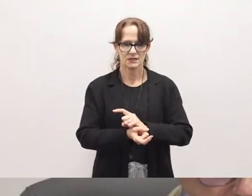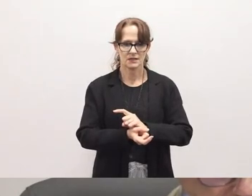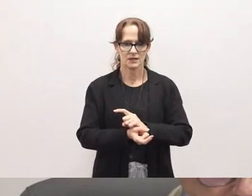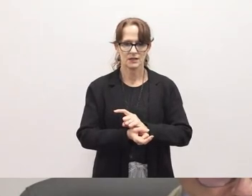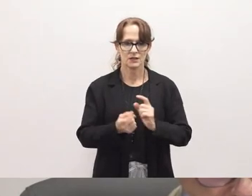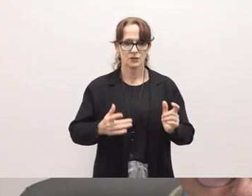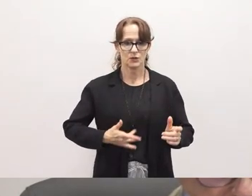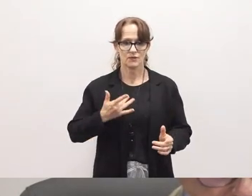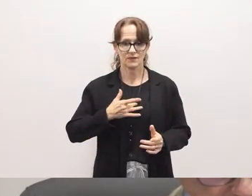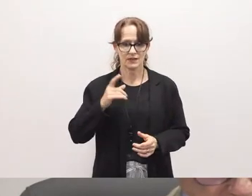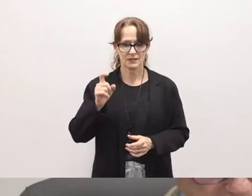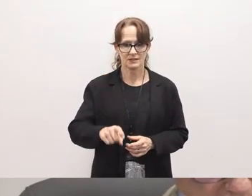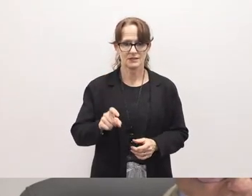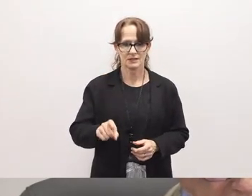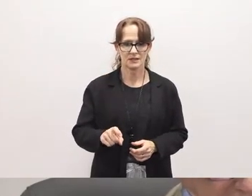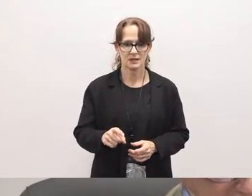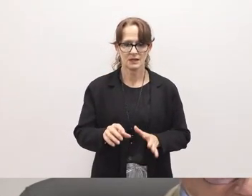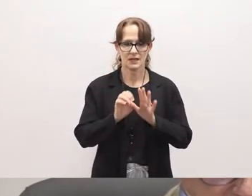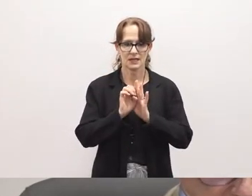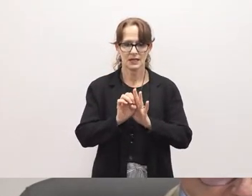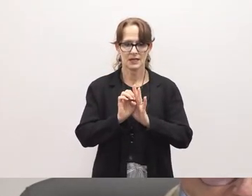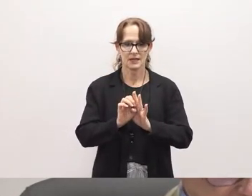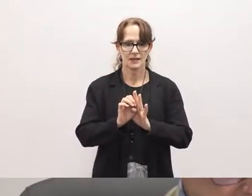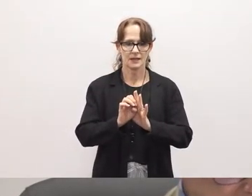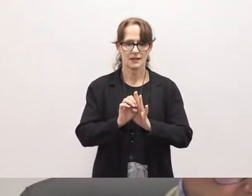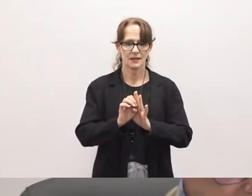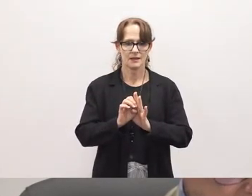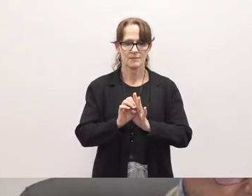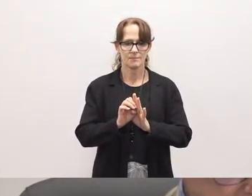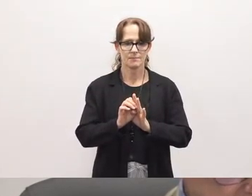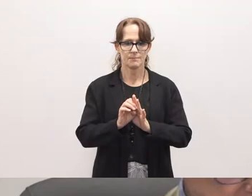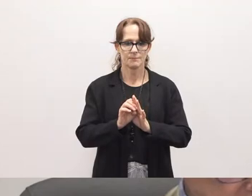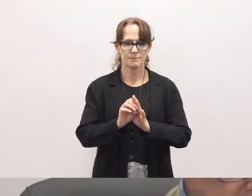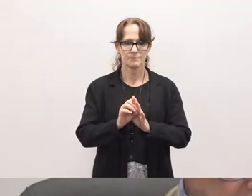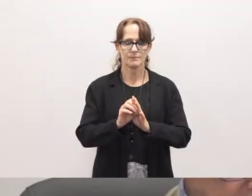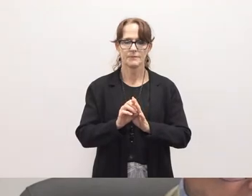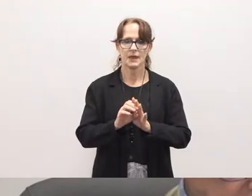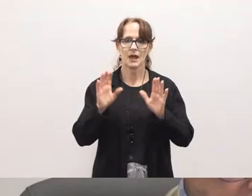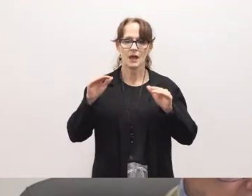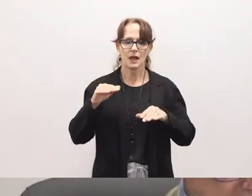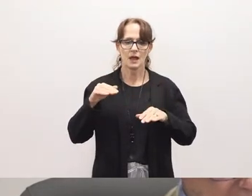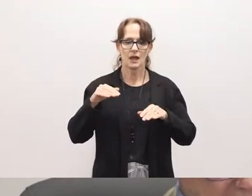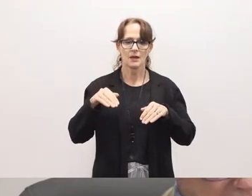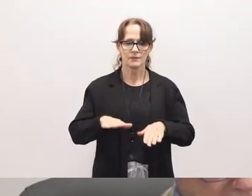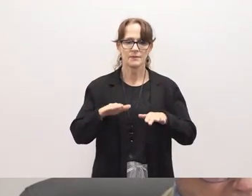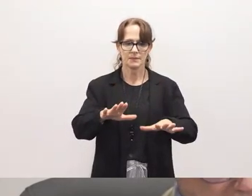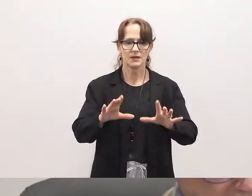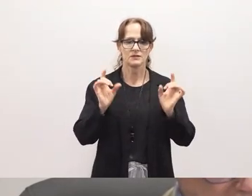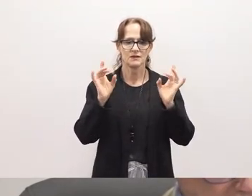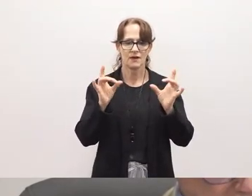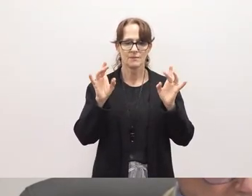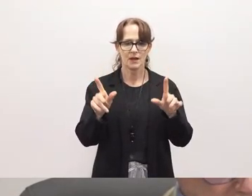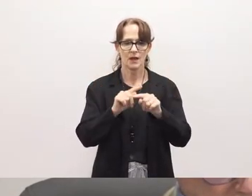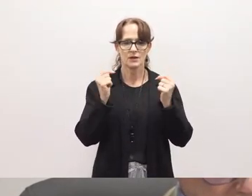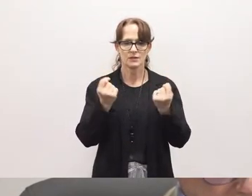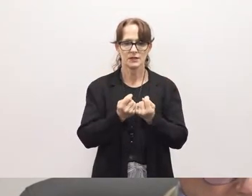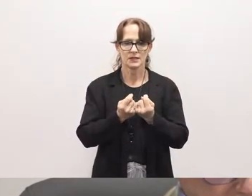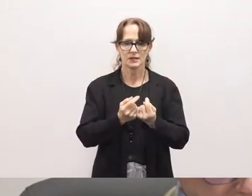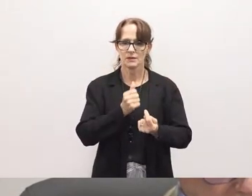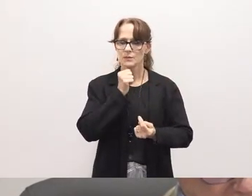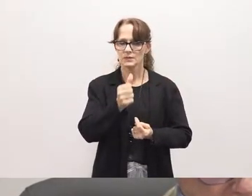where you feel they're needed. And for example, the beach volleyball team at Lakewood was not being covered by